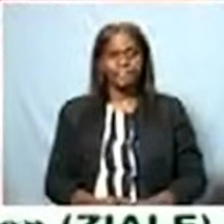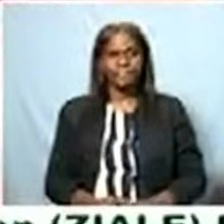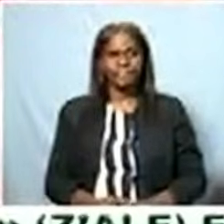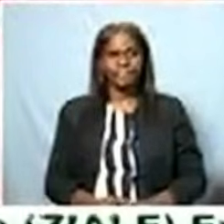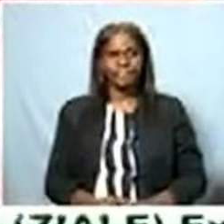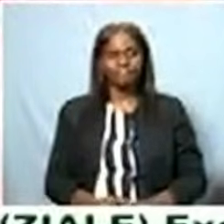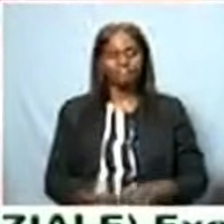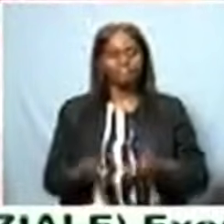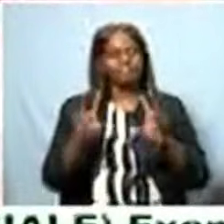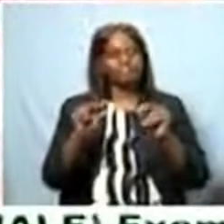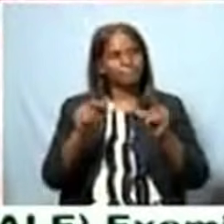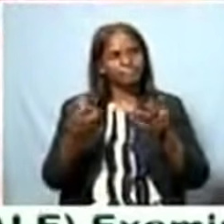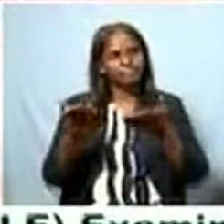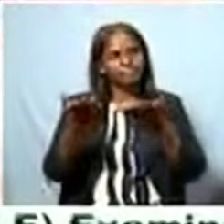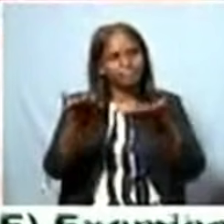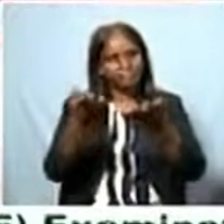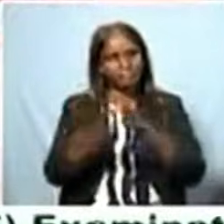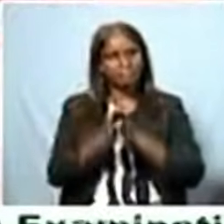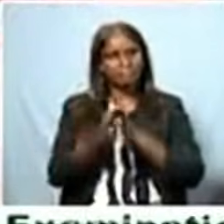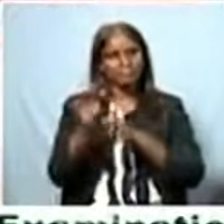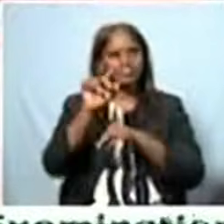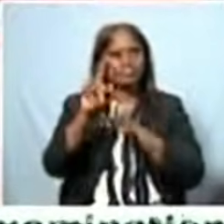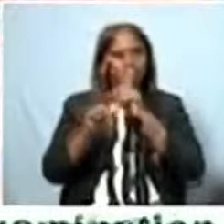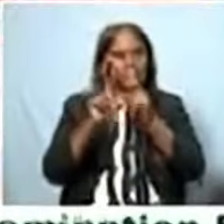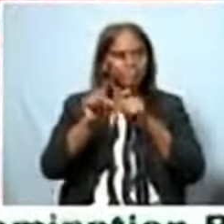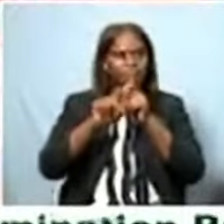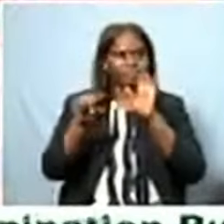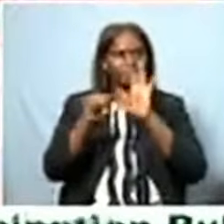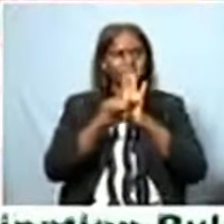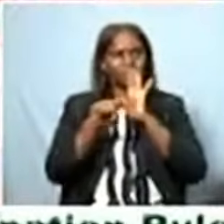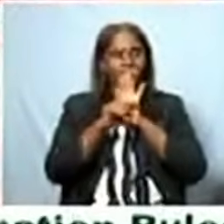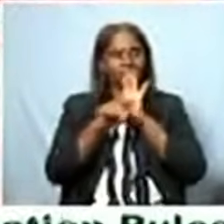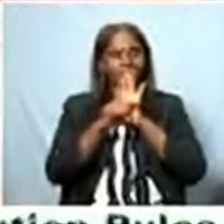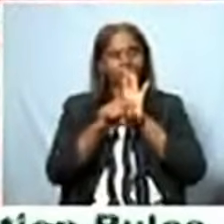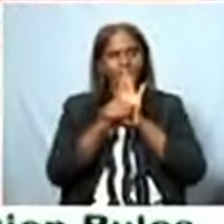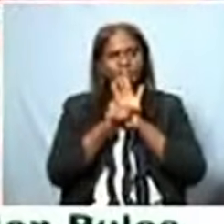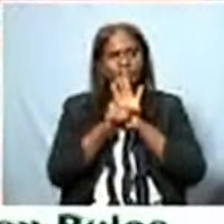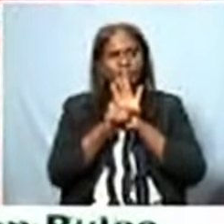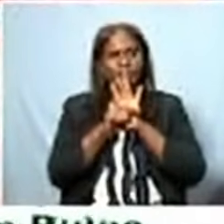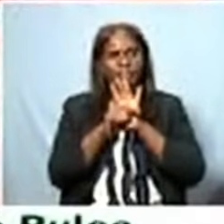The noes have it. The question is negative.